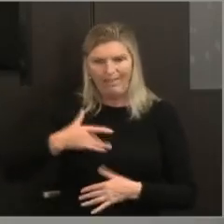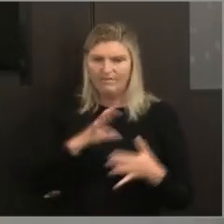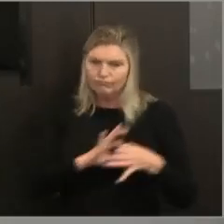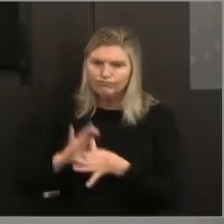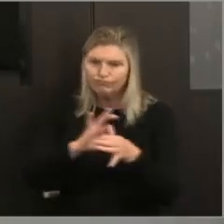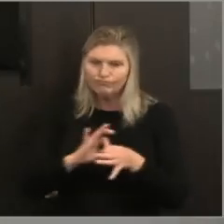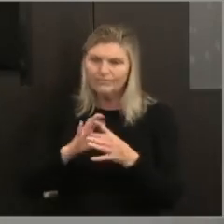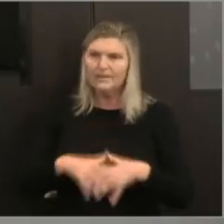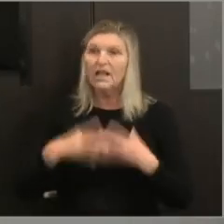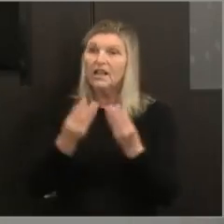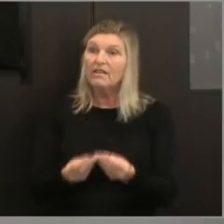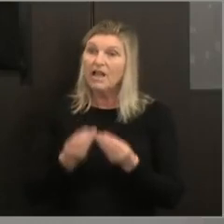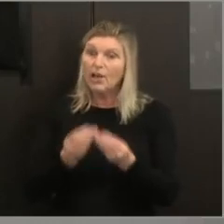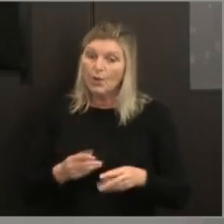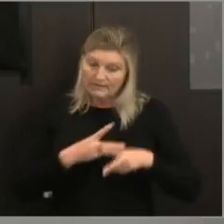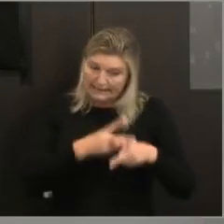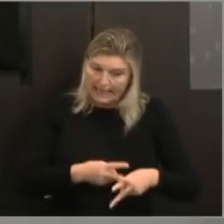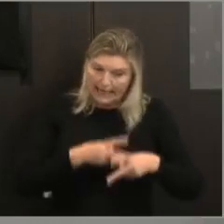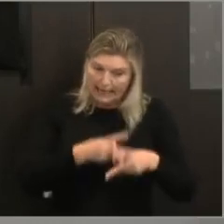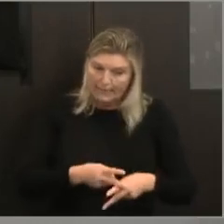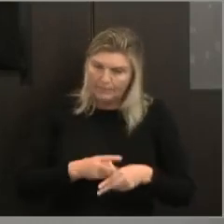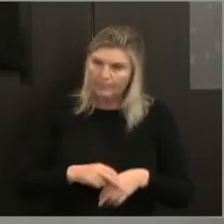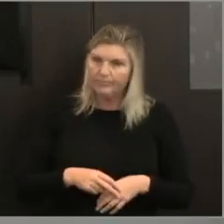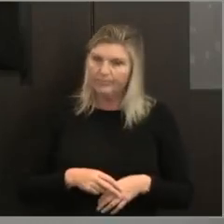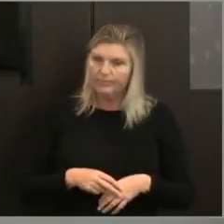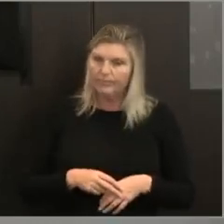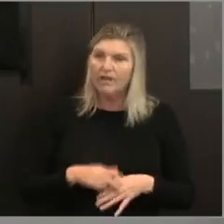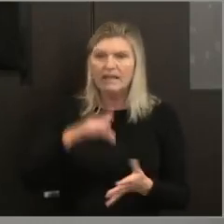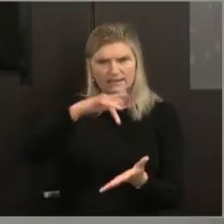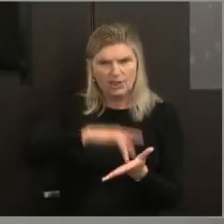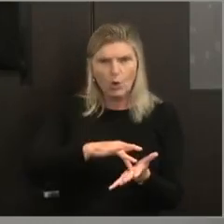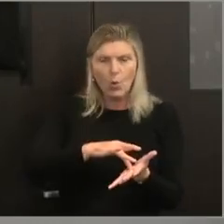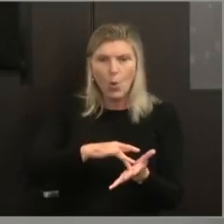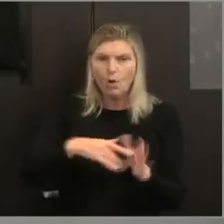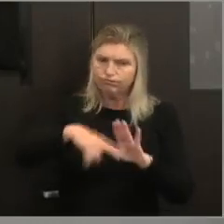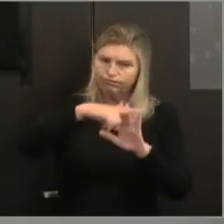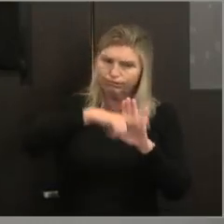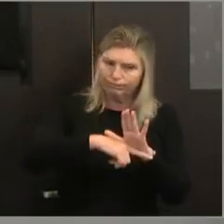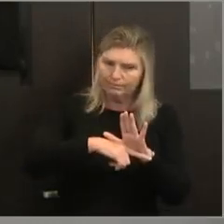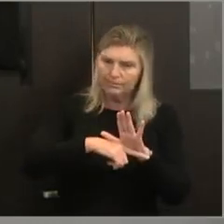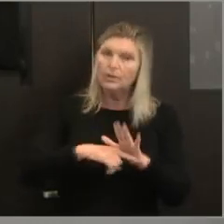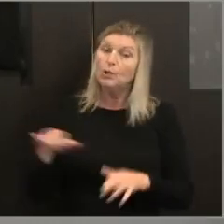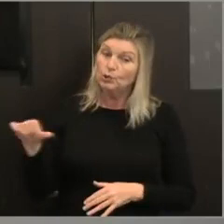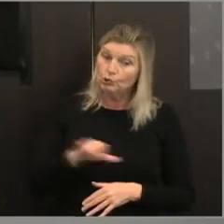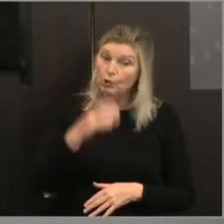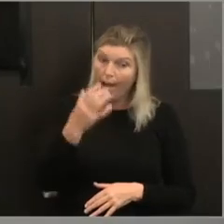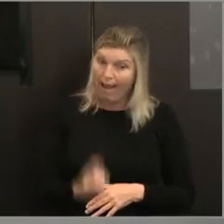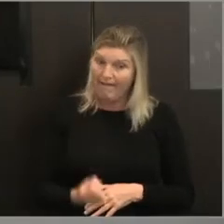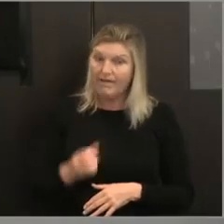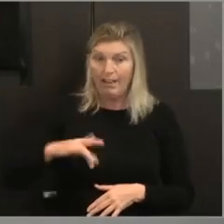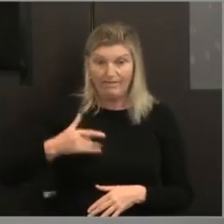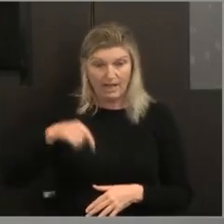The value of tikanga, that is the core ideals that describe the ought to be of living